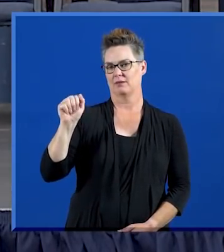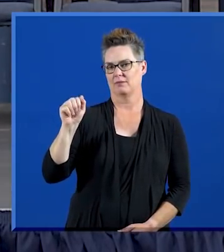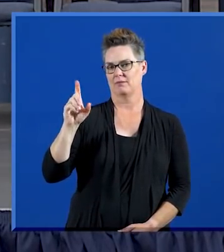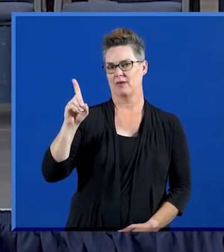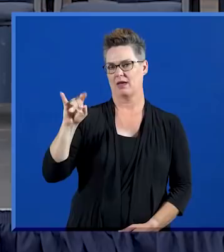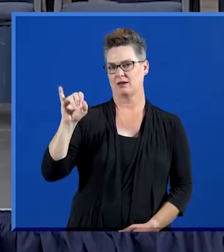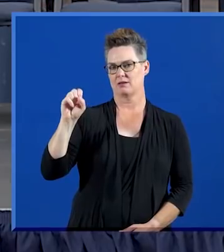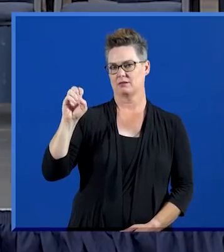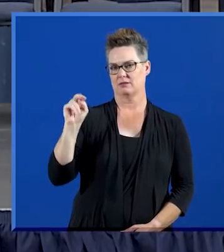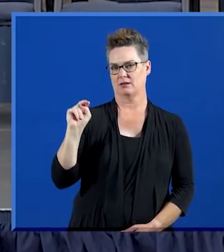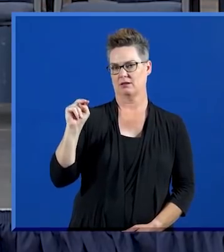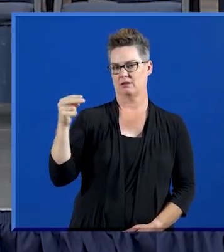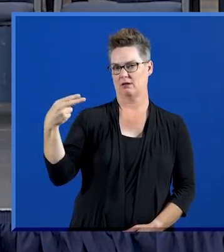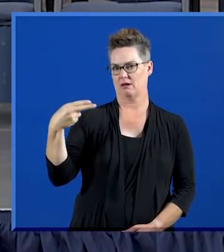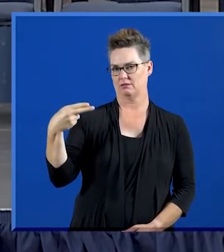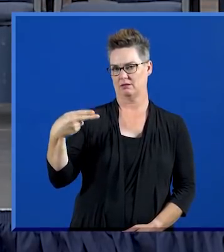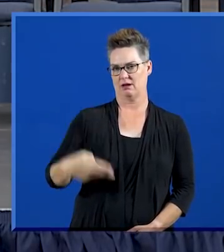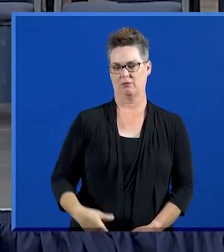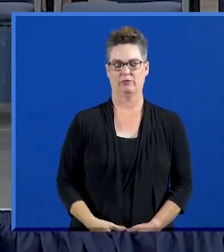Madison Hasegawa.